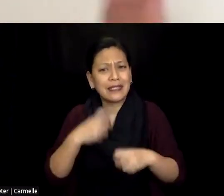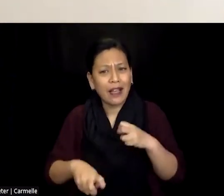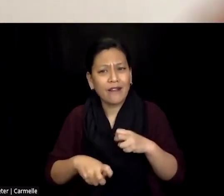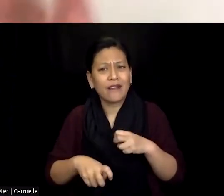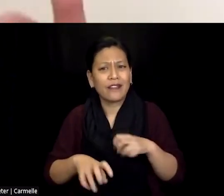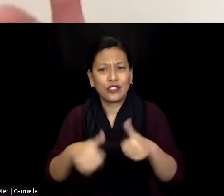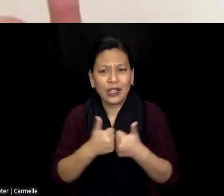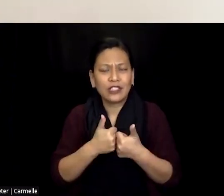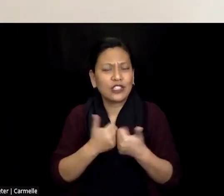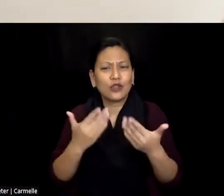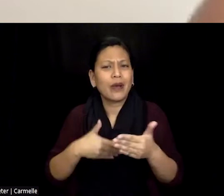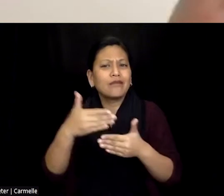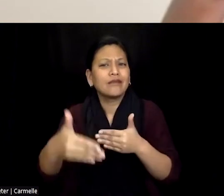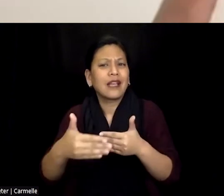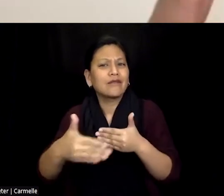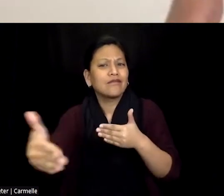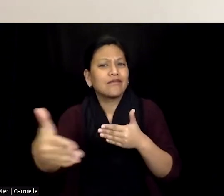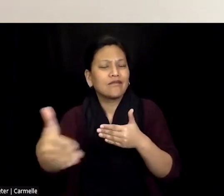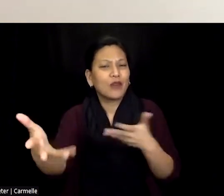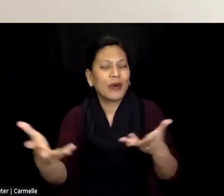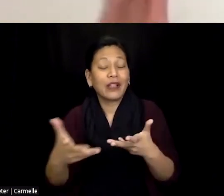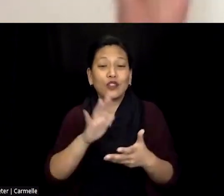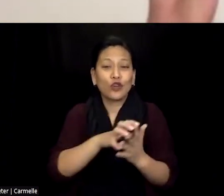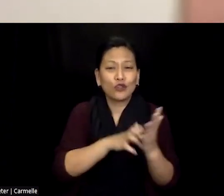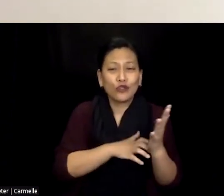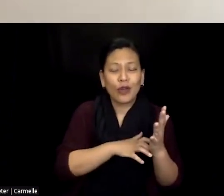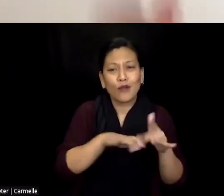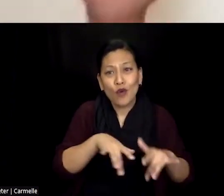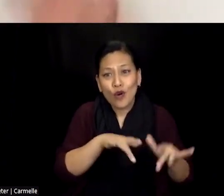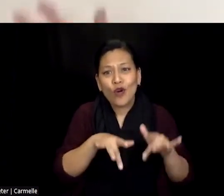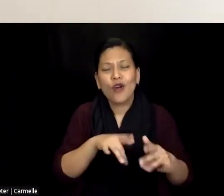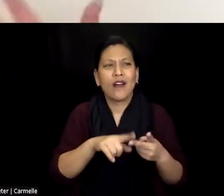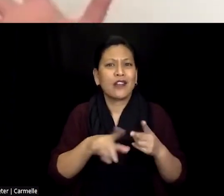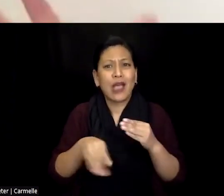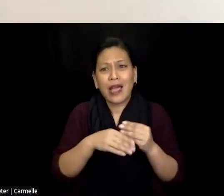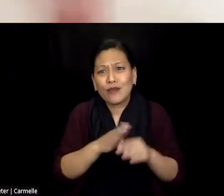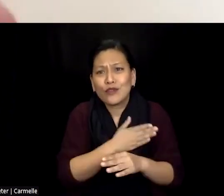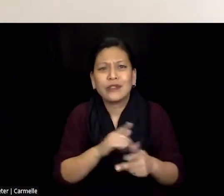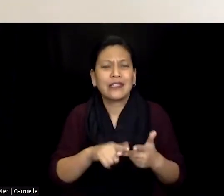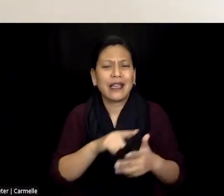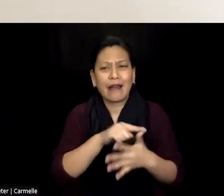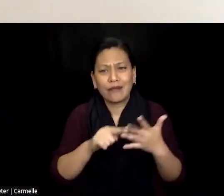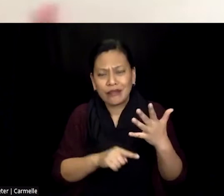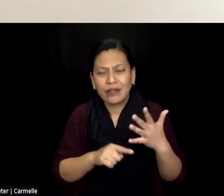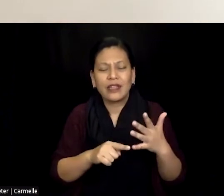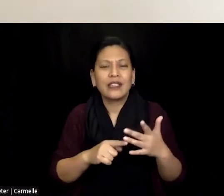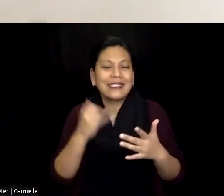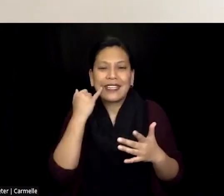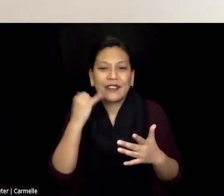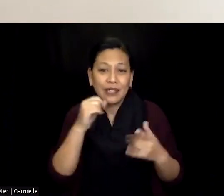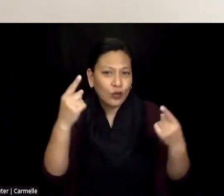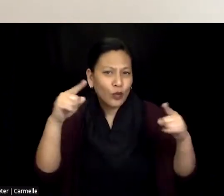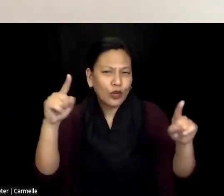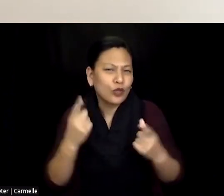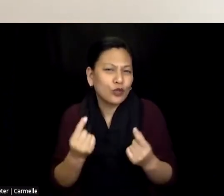So what's next beyond that? You know, like you've recorded your script, sent them as podcasts with music, but if that doesn't work, what are the other steps